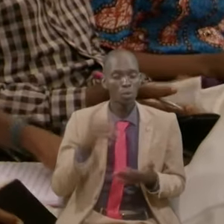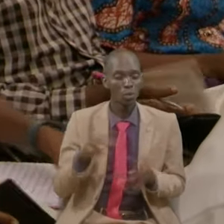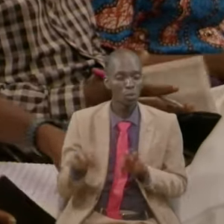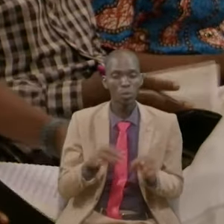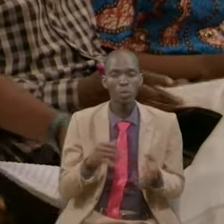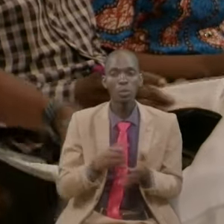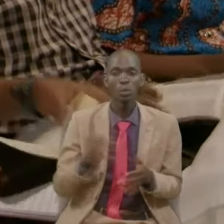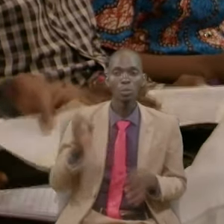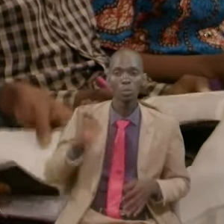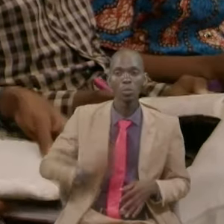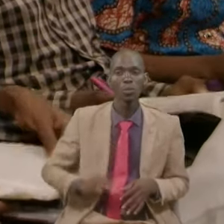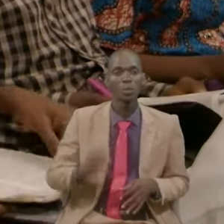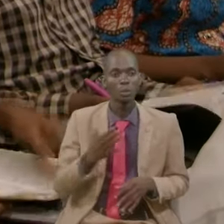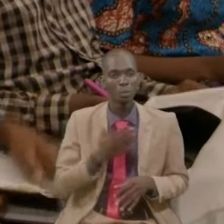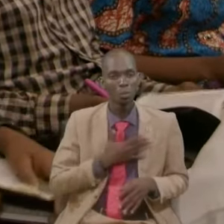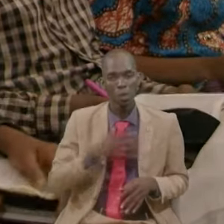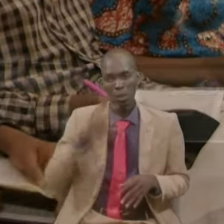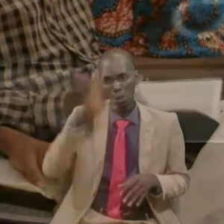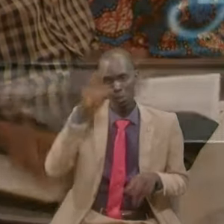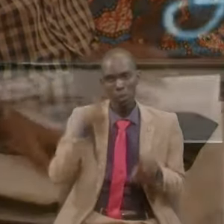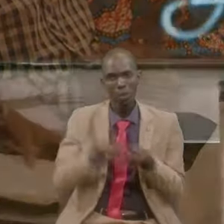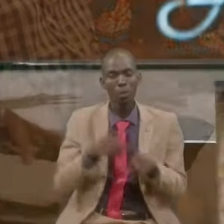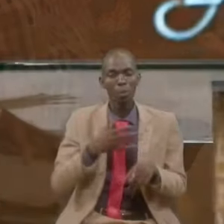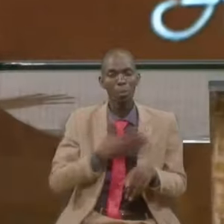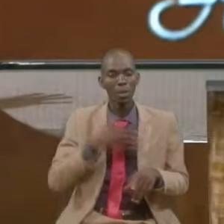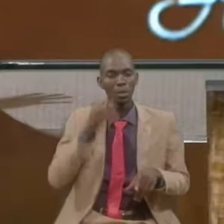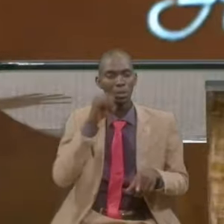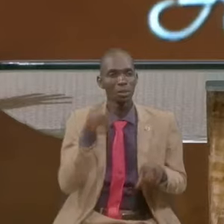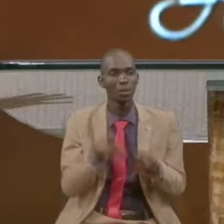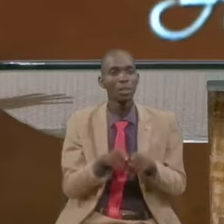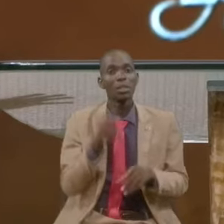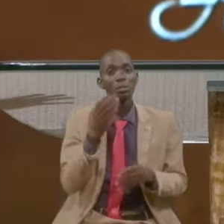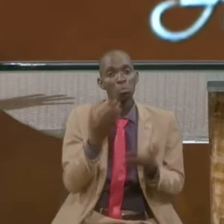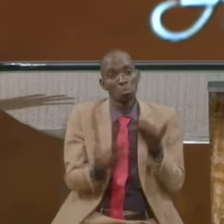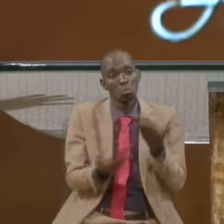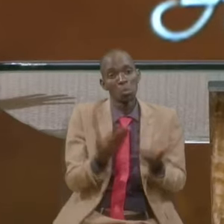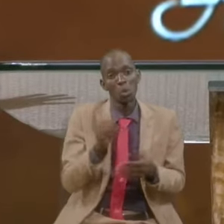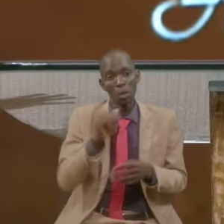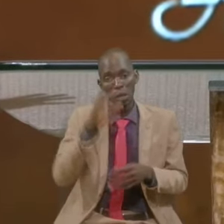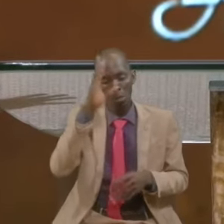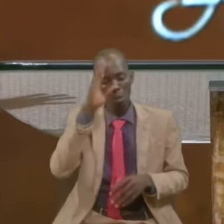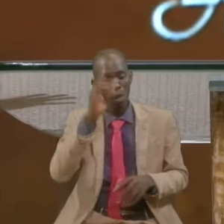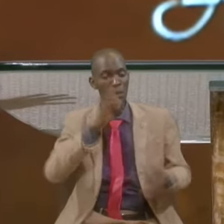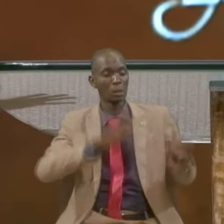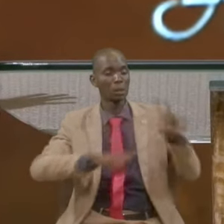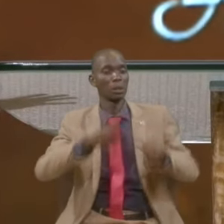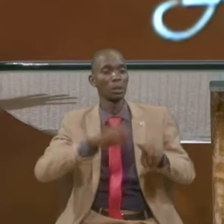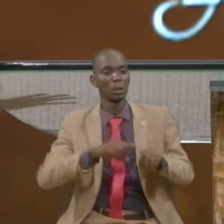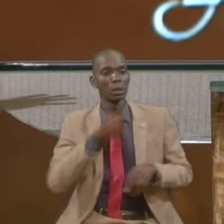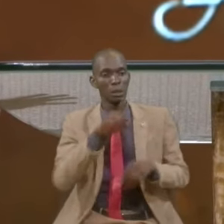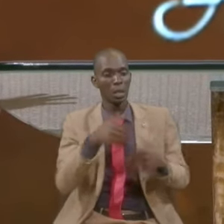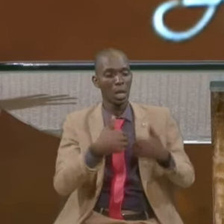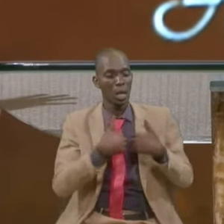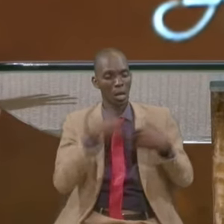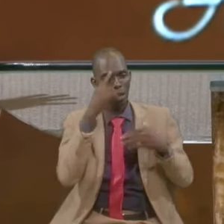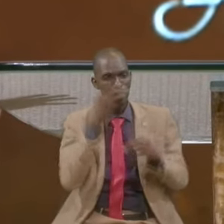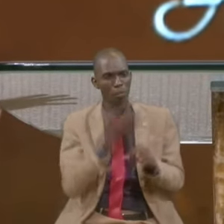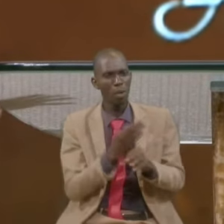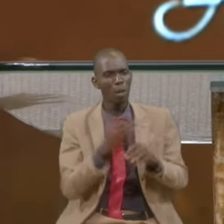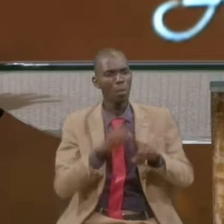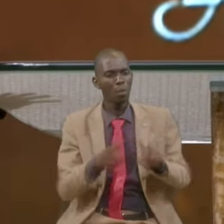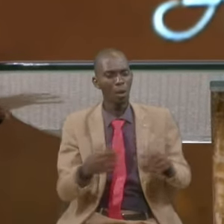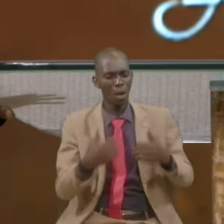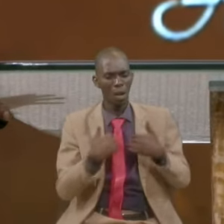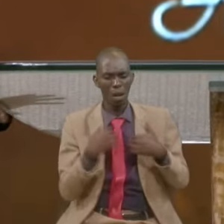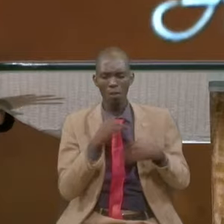my brethren, though a man say he has faith and have not works?